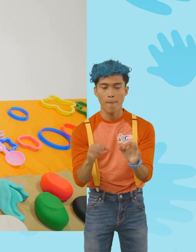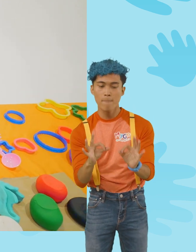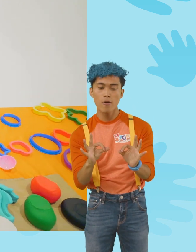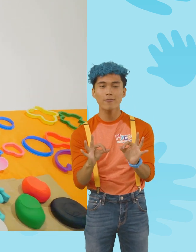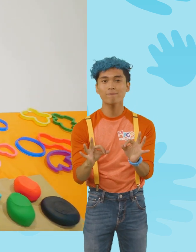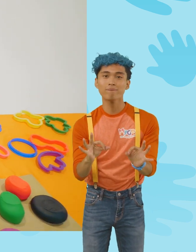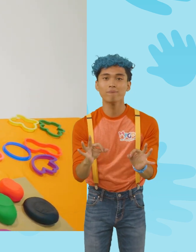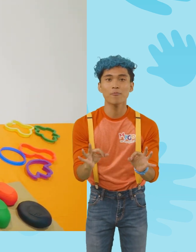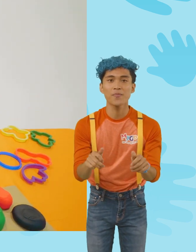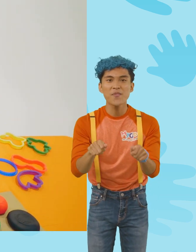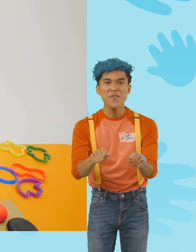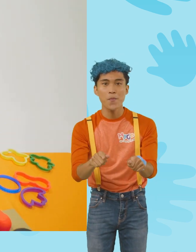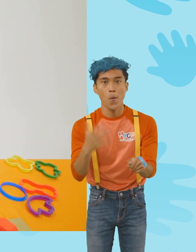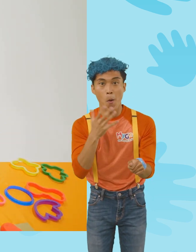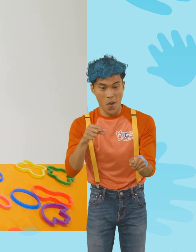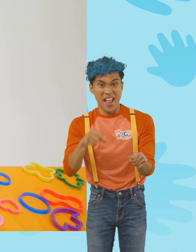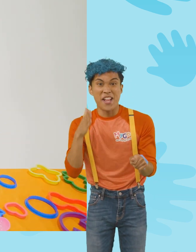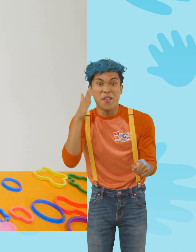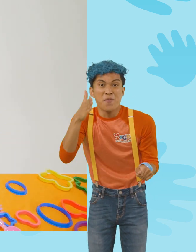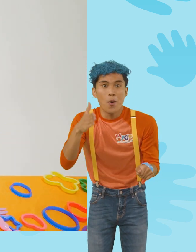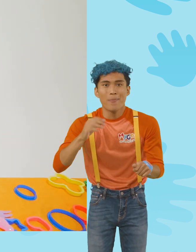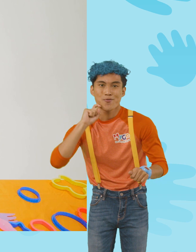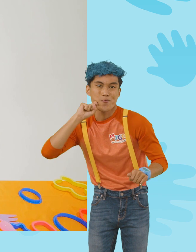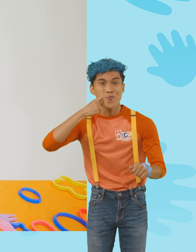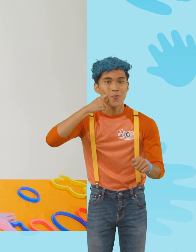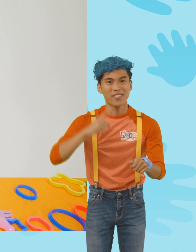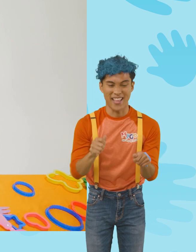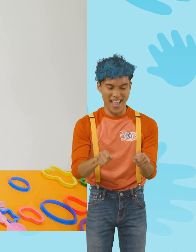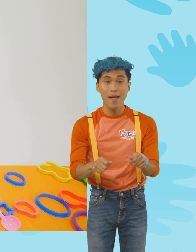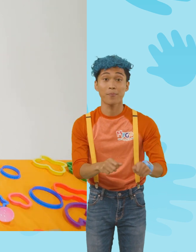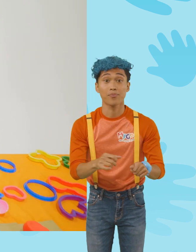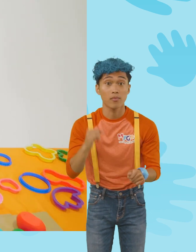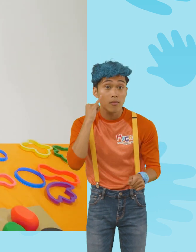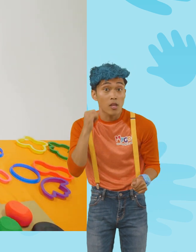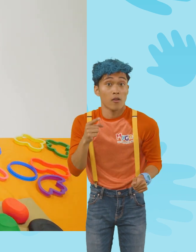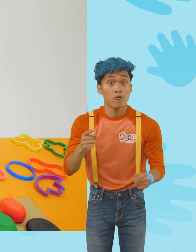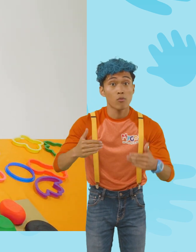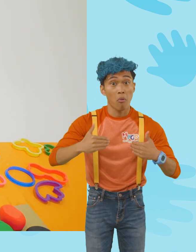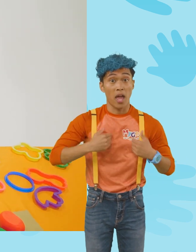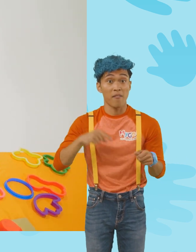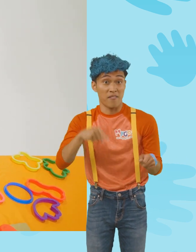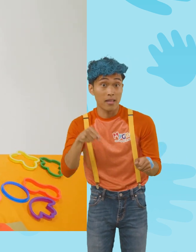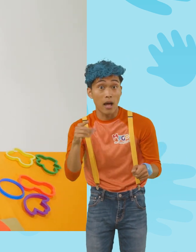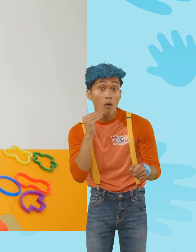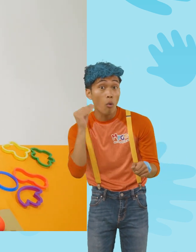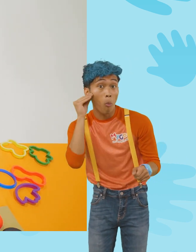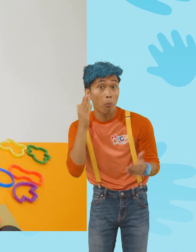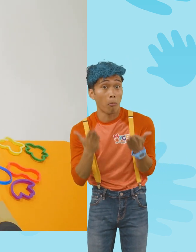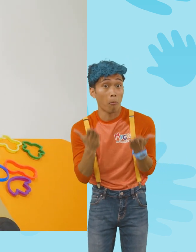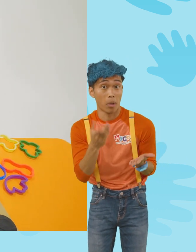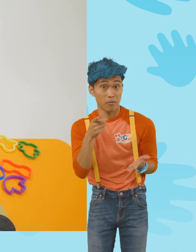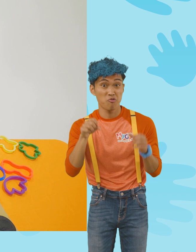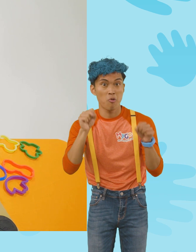Perfect. Whoa, this is gonna be so cool. Yeah, and if you use some of this at home, maybe